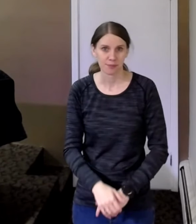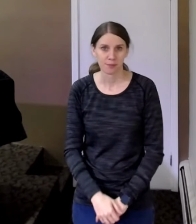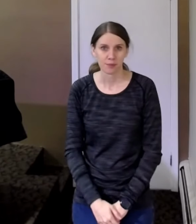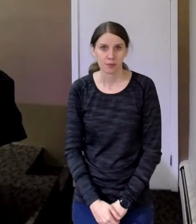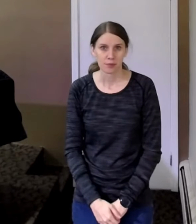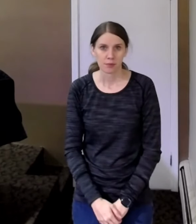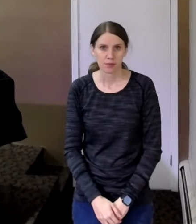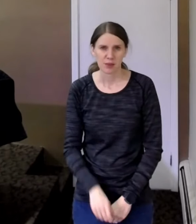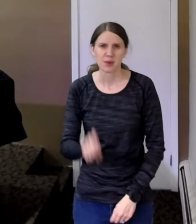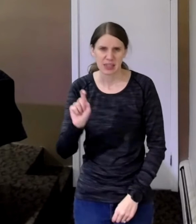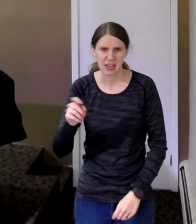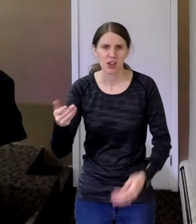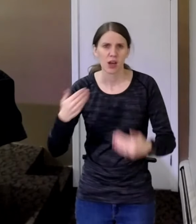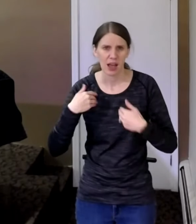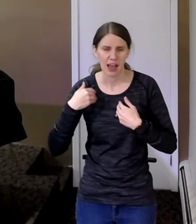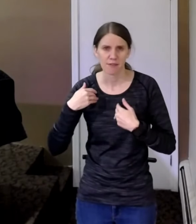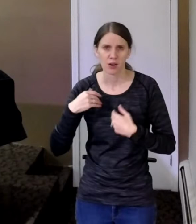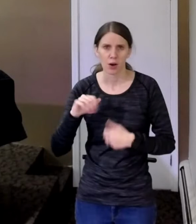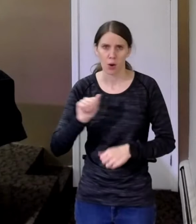We need to own our choices.